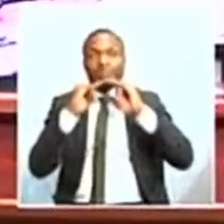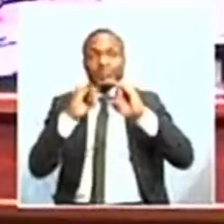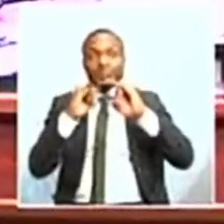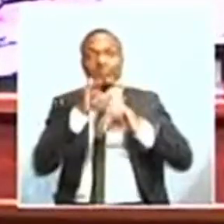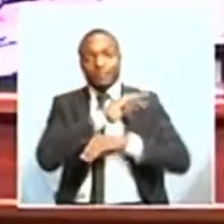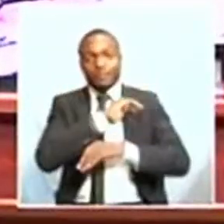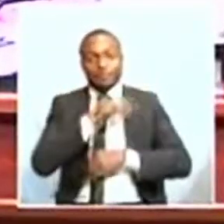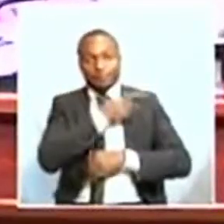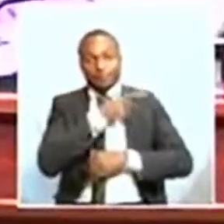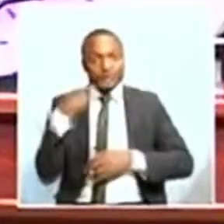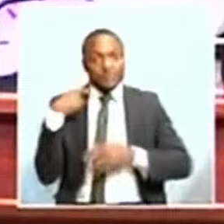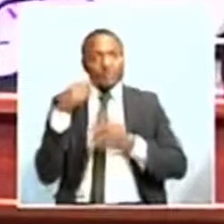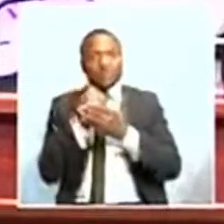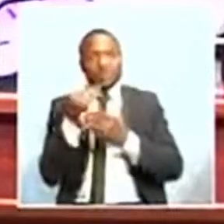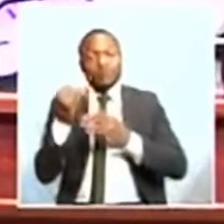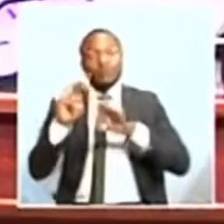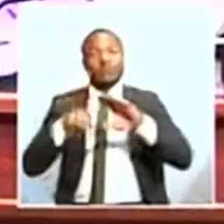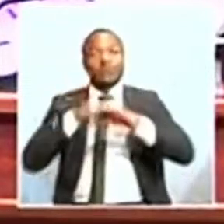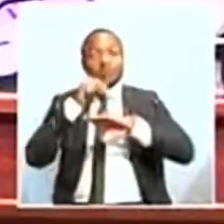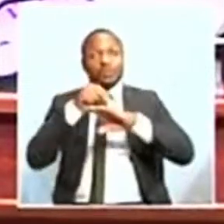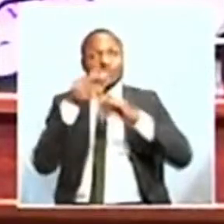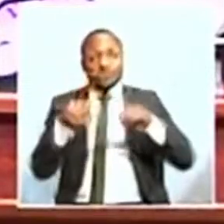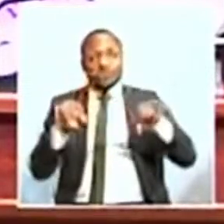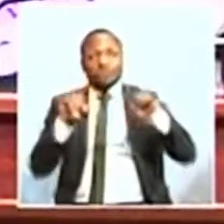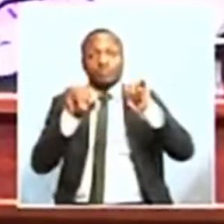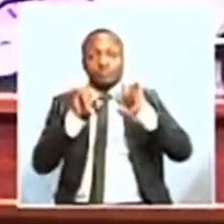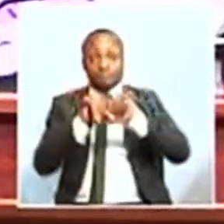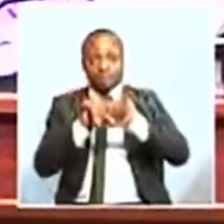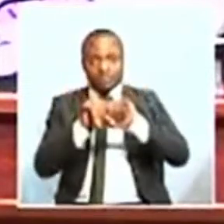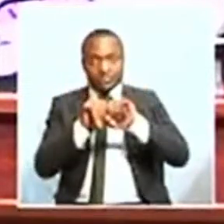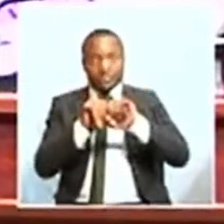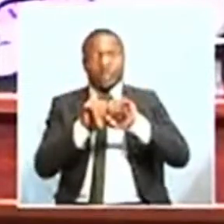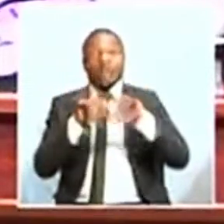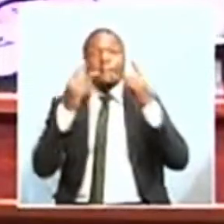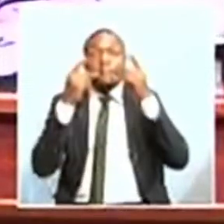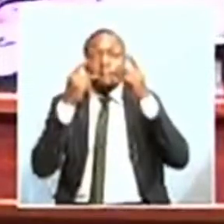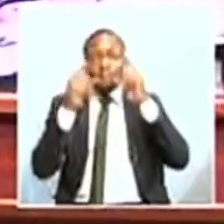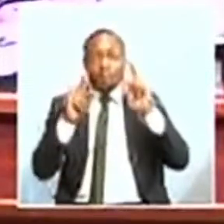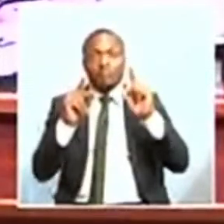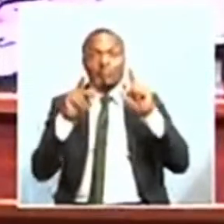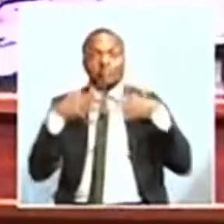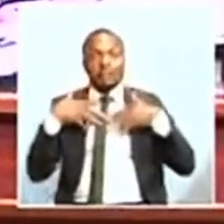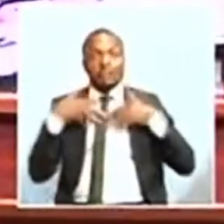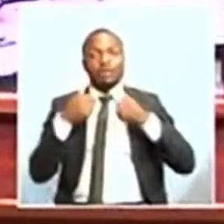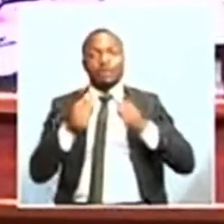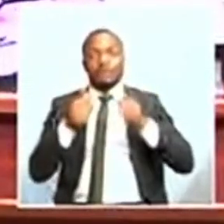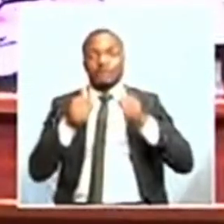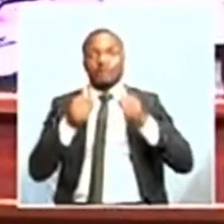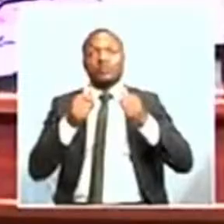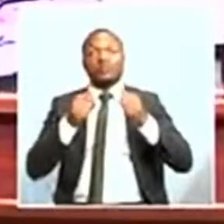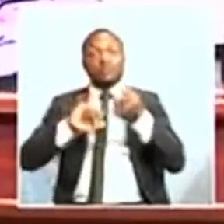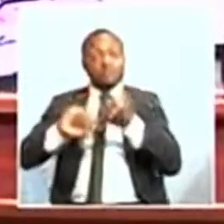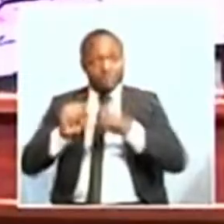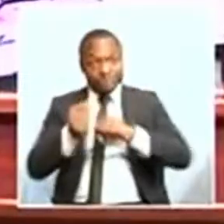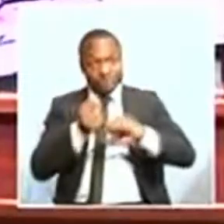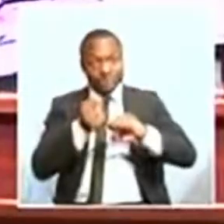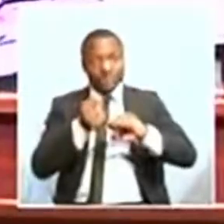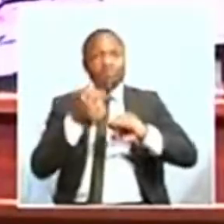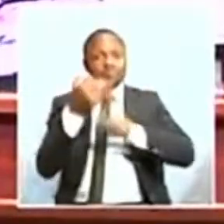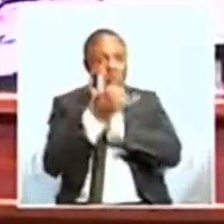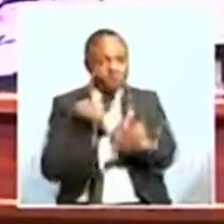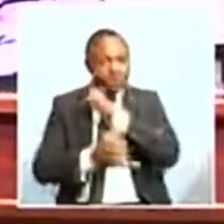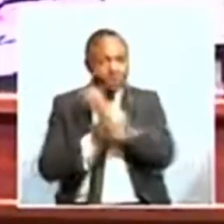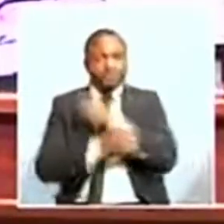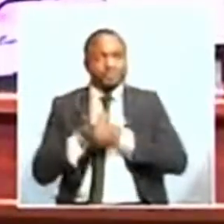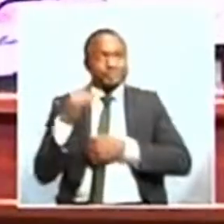on the matter of national importance and threatening the public health security of our people and our country as a